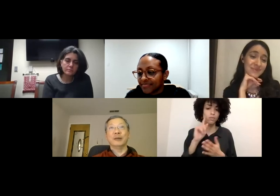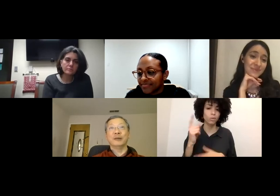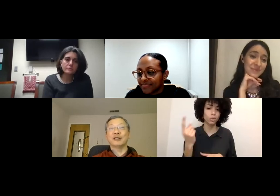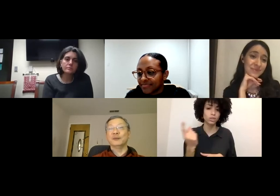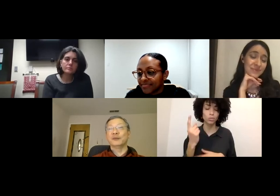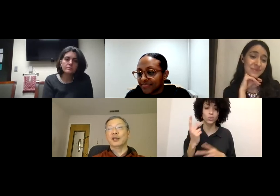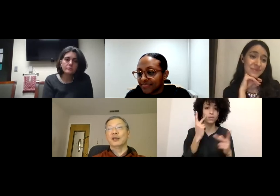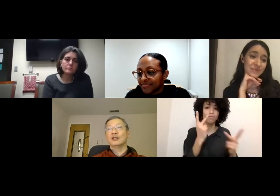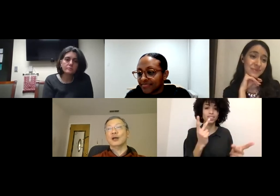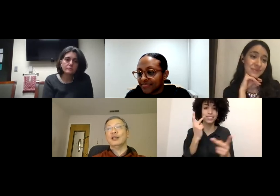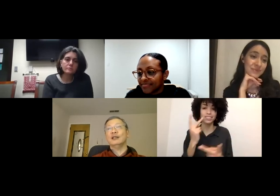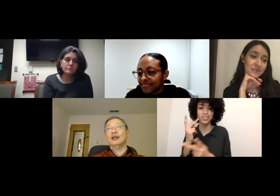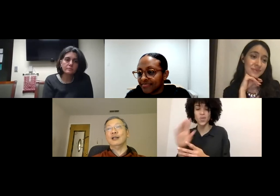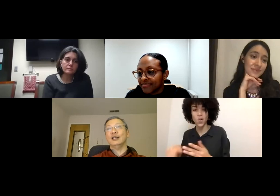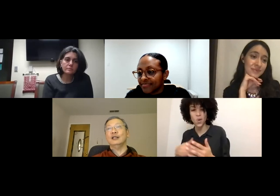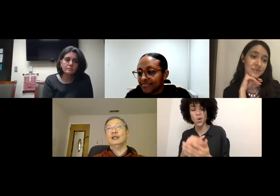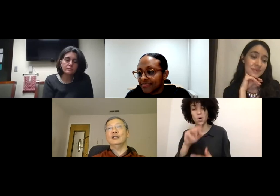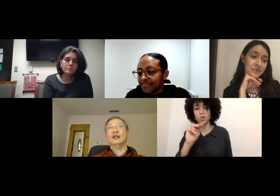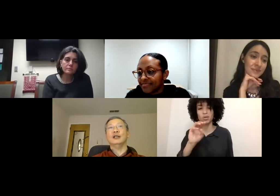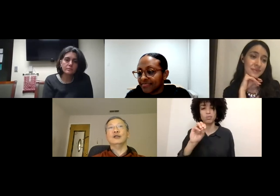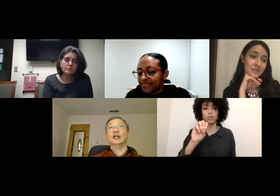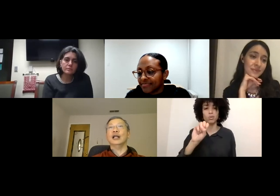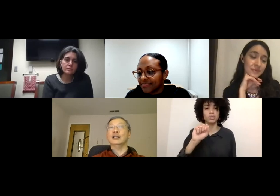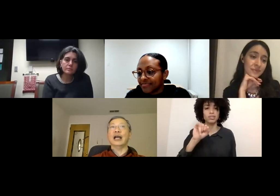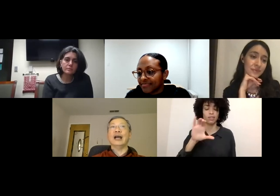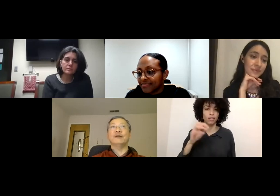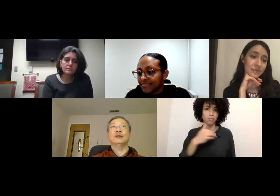Mosaic members. So I think